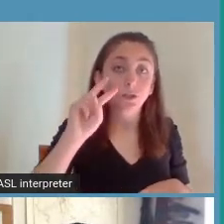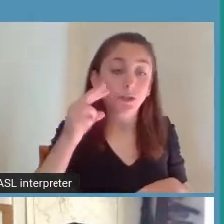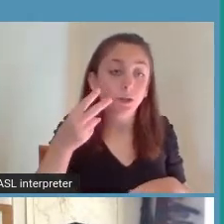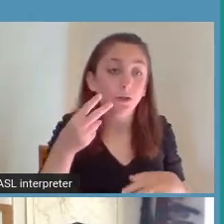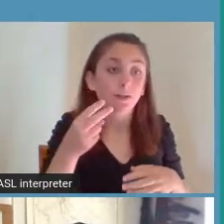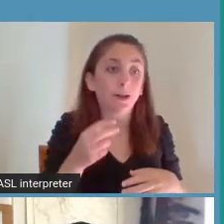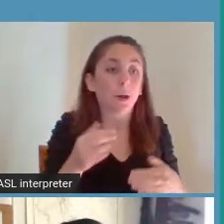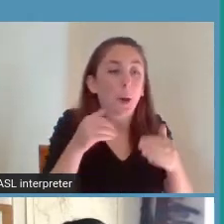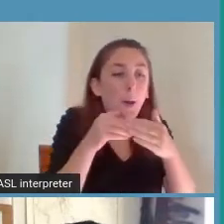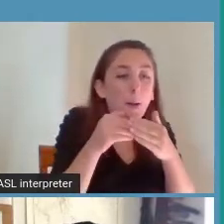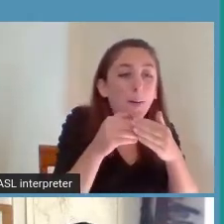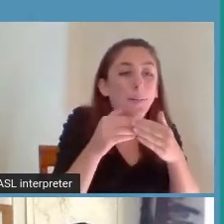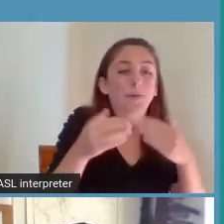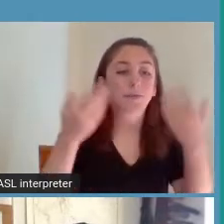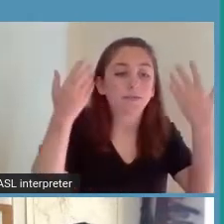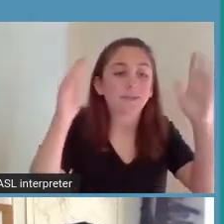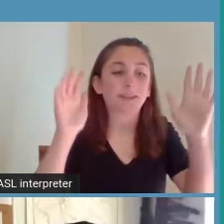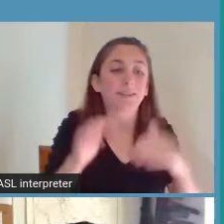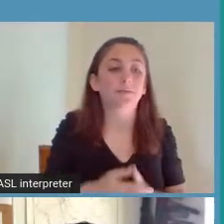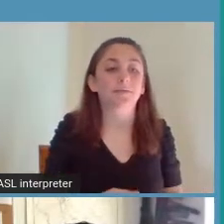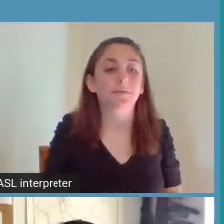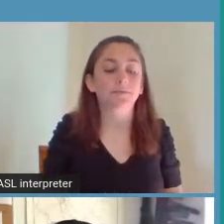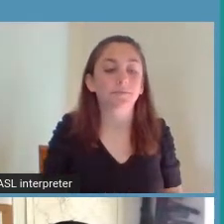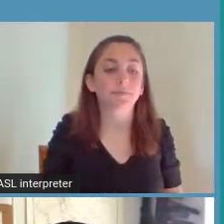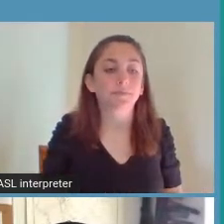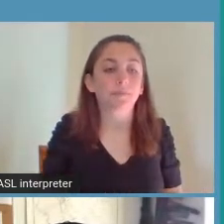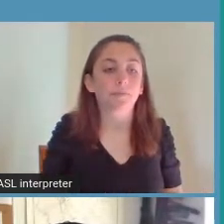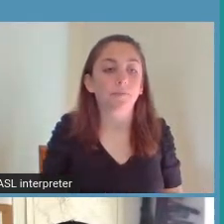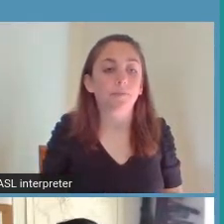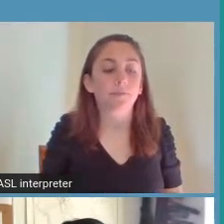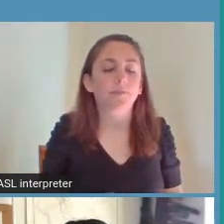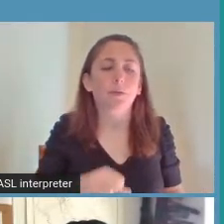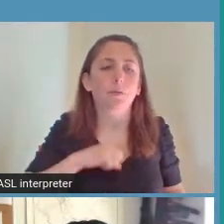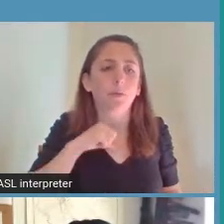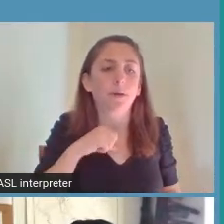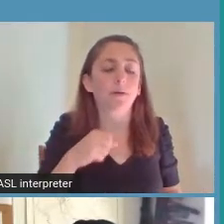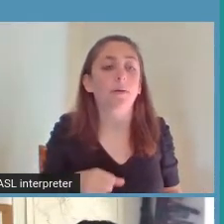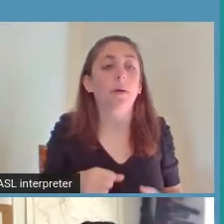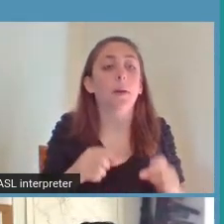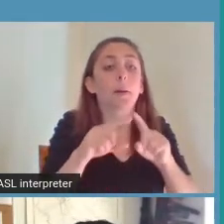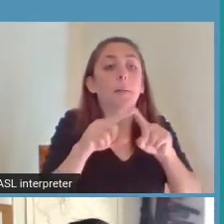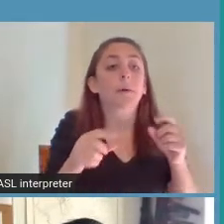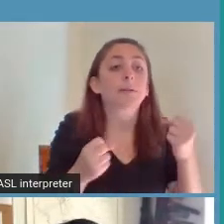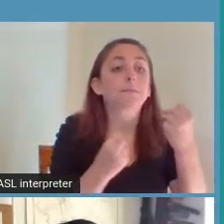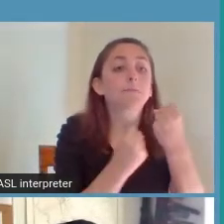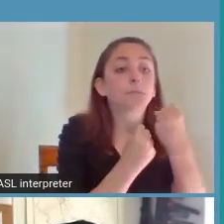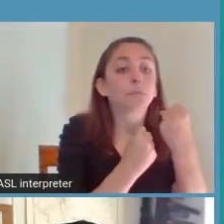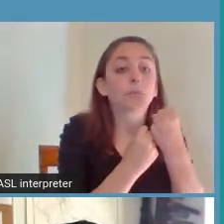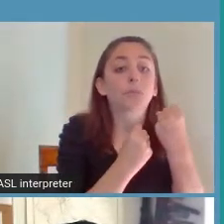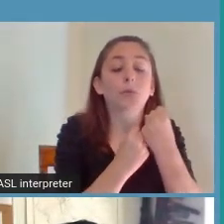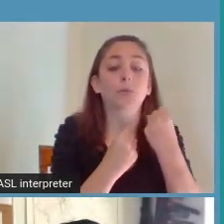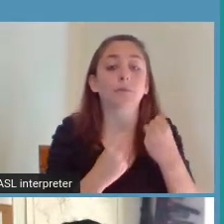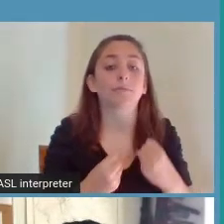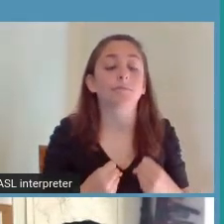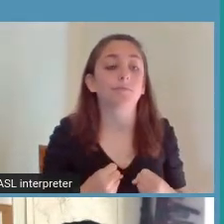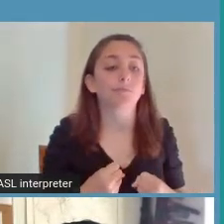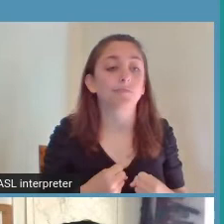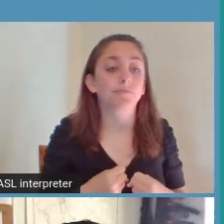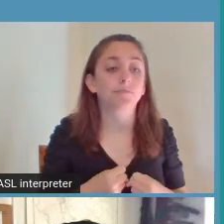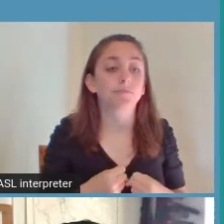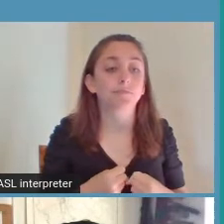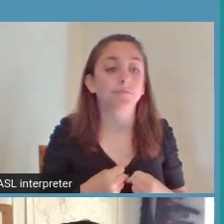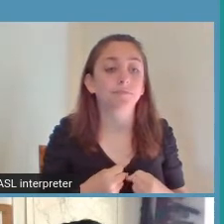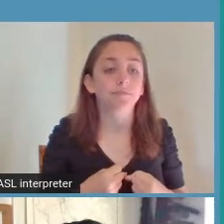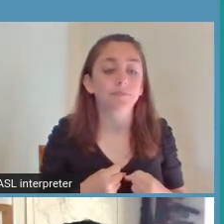now. So I'm pretty proud of that fact. But with through this support of the 11 Warrior Arts and guidance